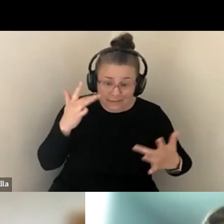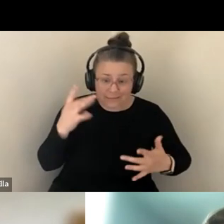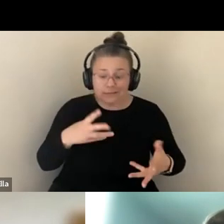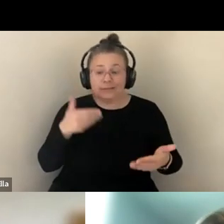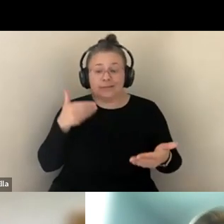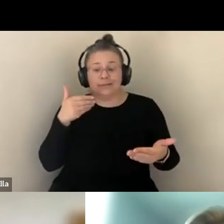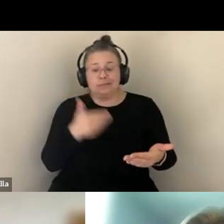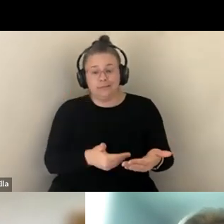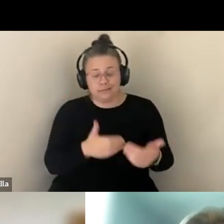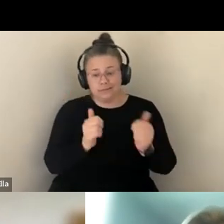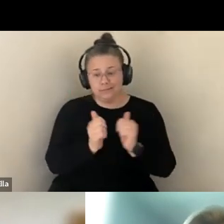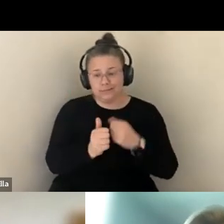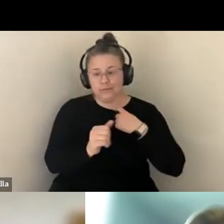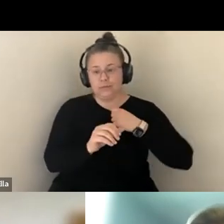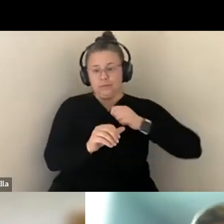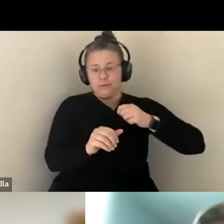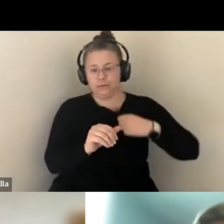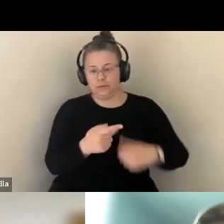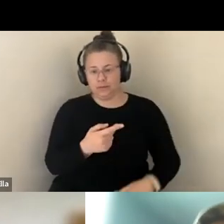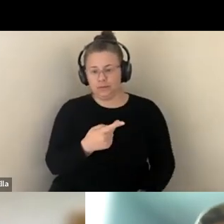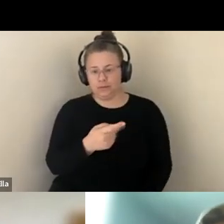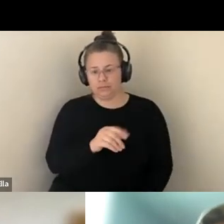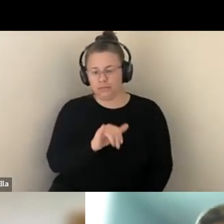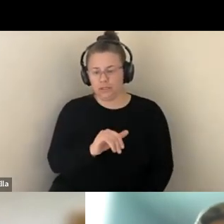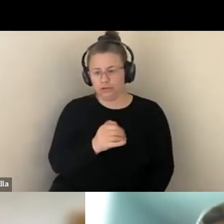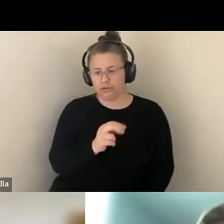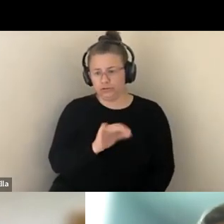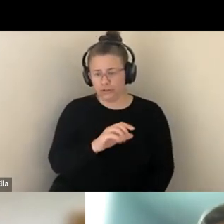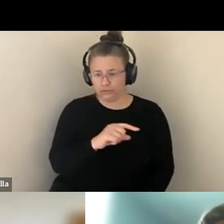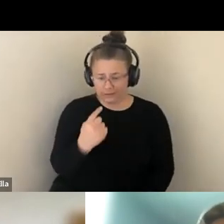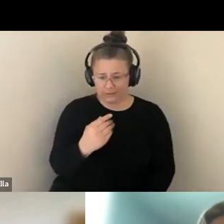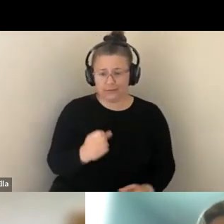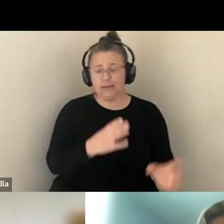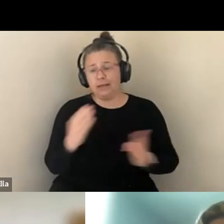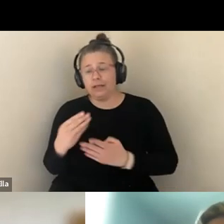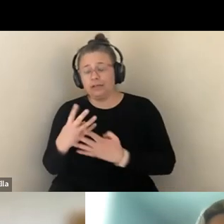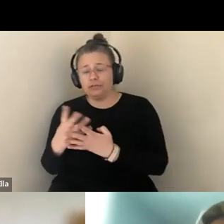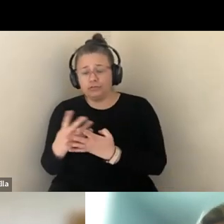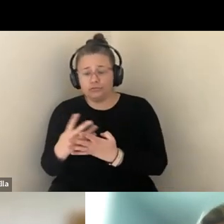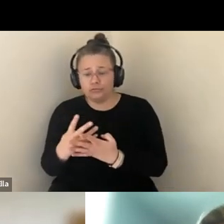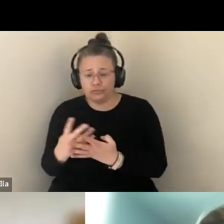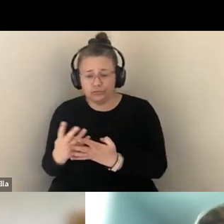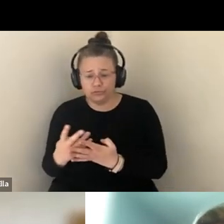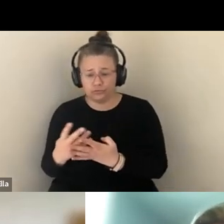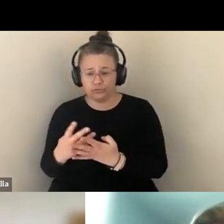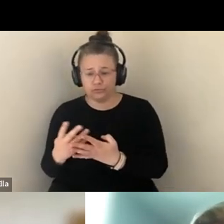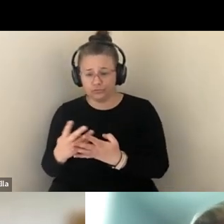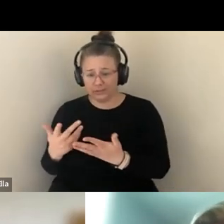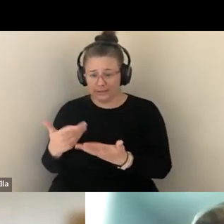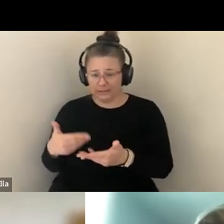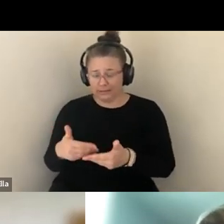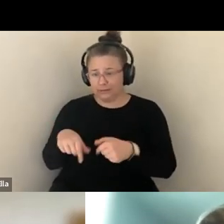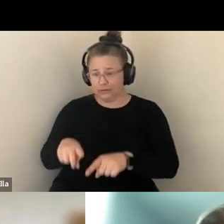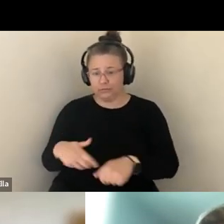pregnancy, some have said that we are in the process of creating a standard or a threshold of entry into